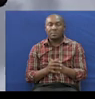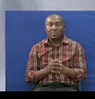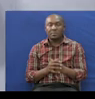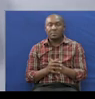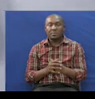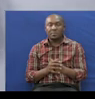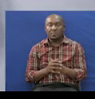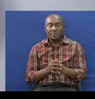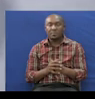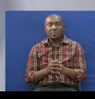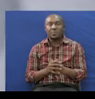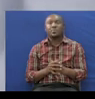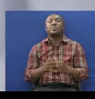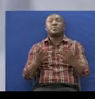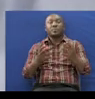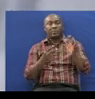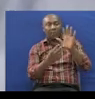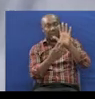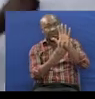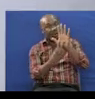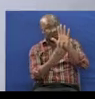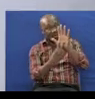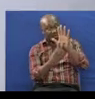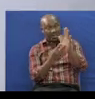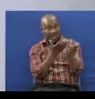Position of pole star.